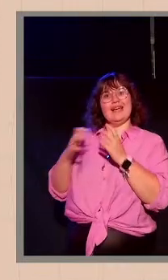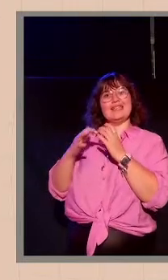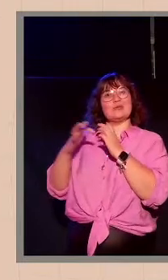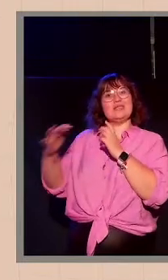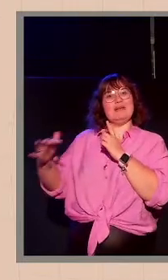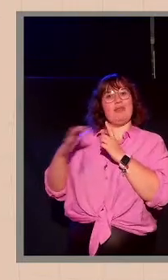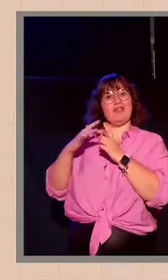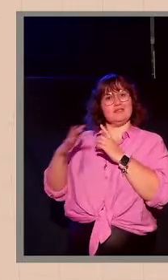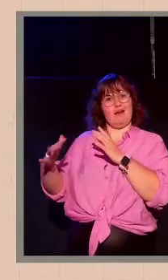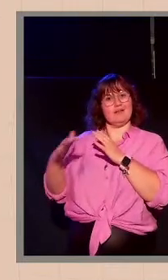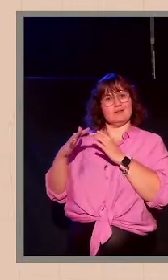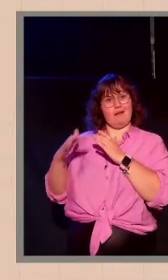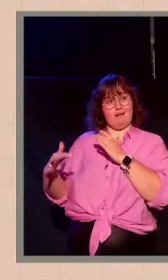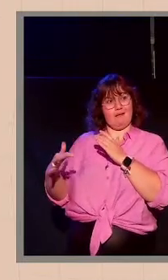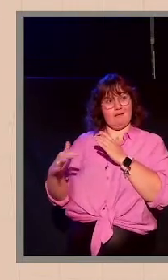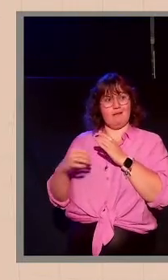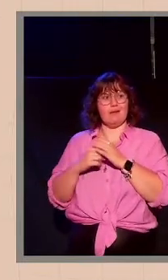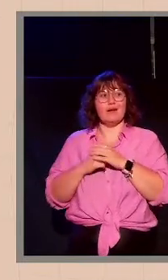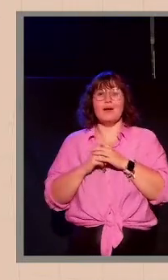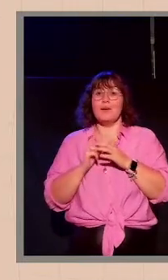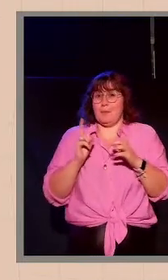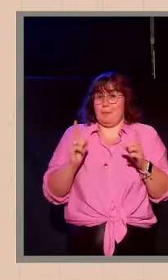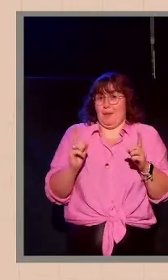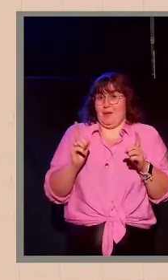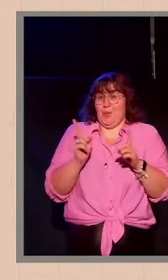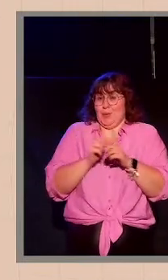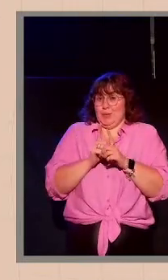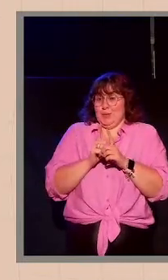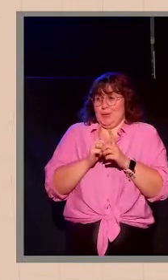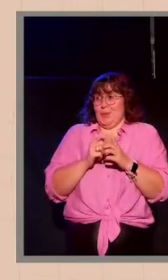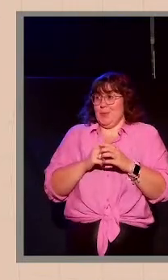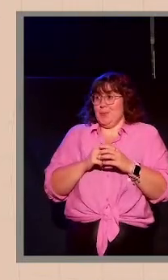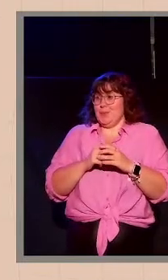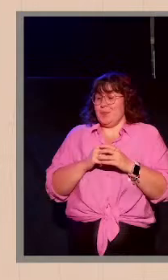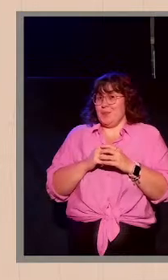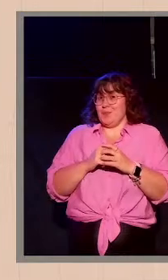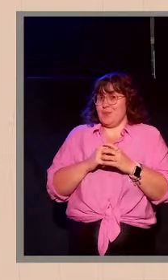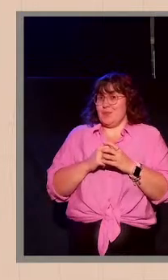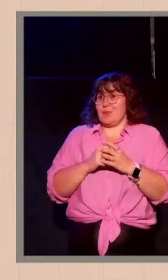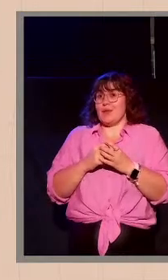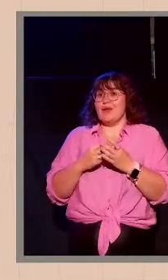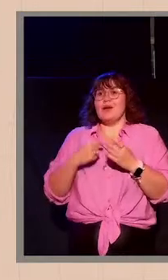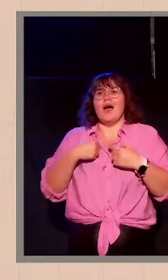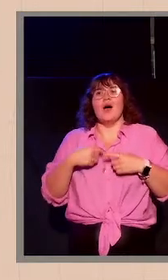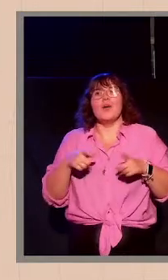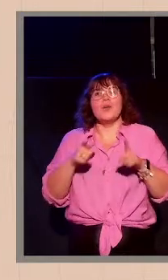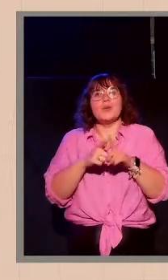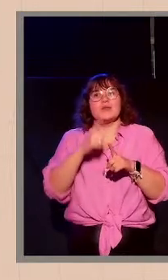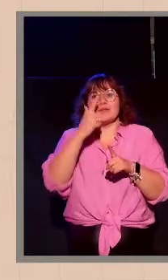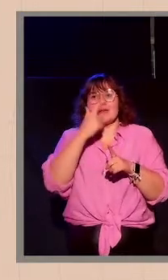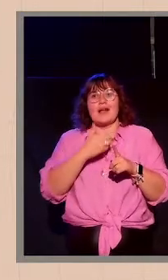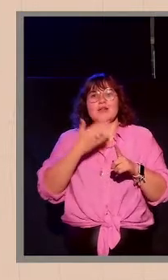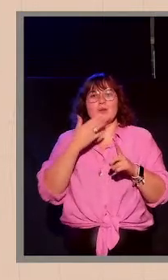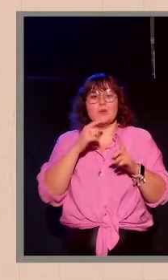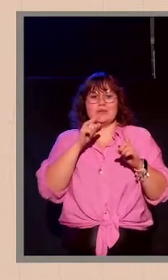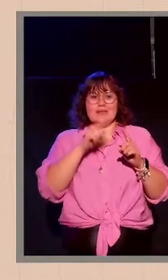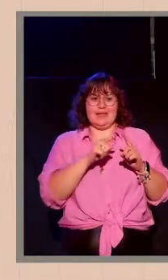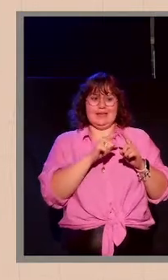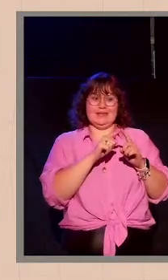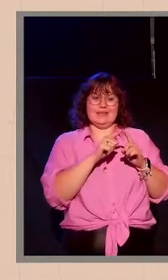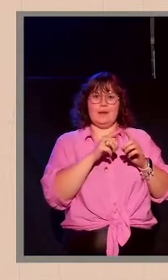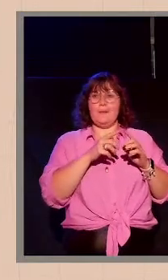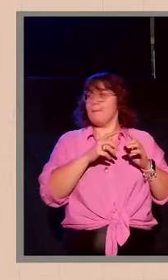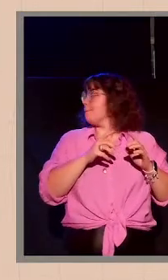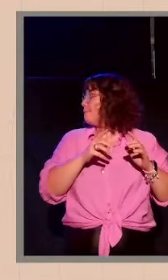synthesizer. But as well as that, I can also use these kind of